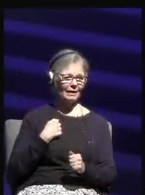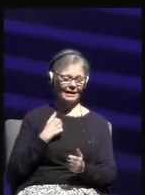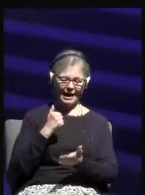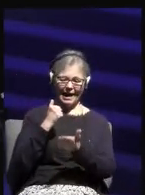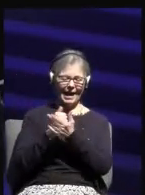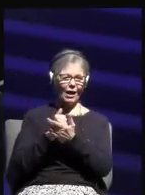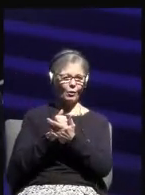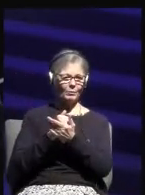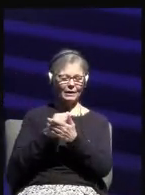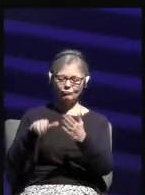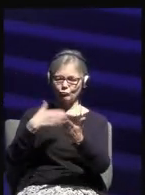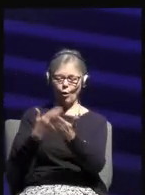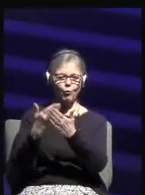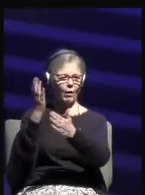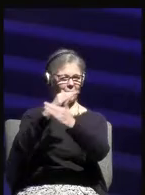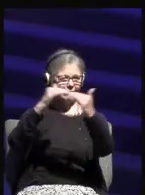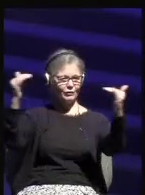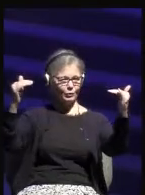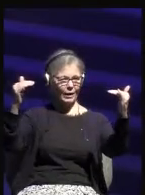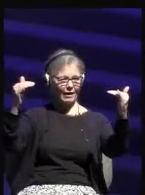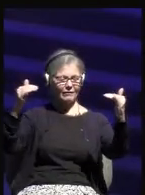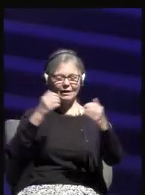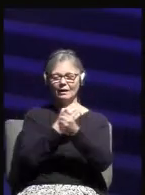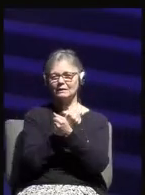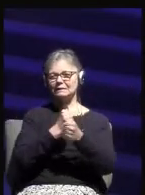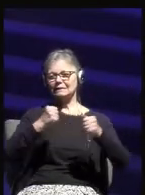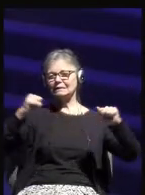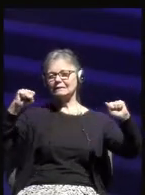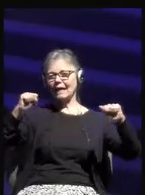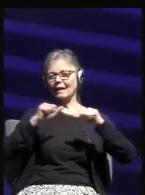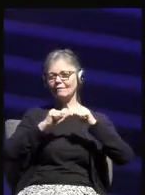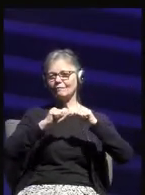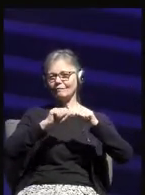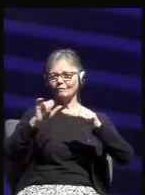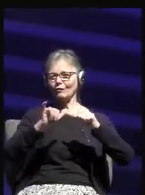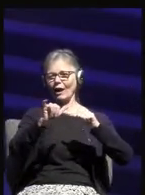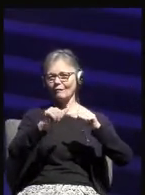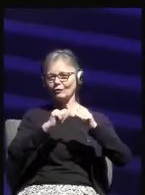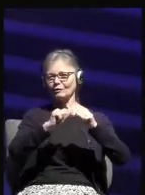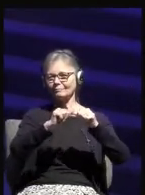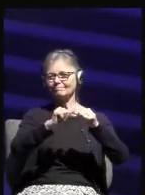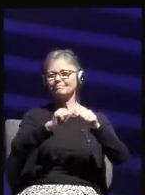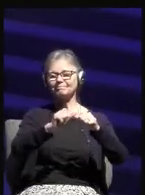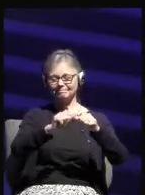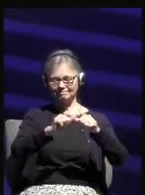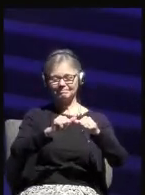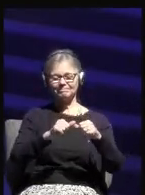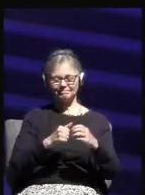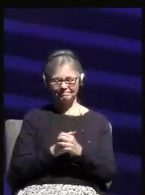this world to eternity to live with Him forever and ever.